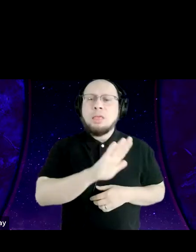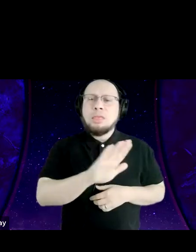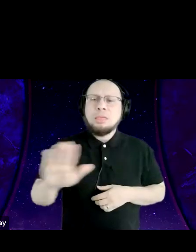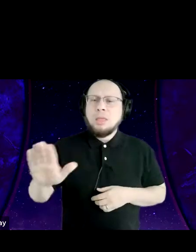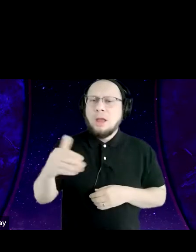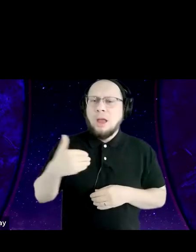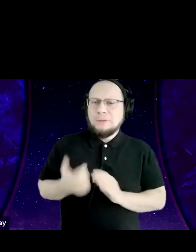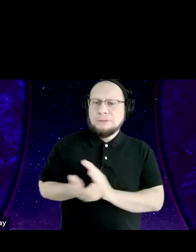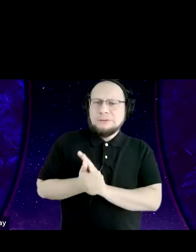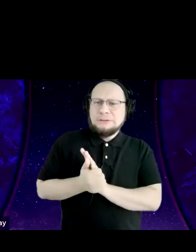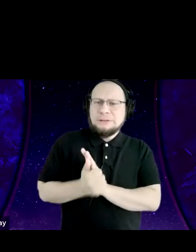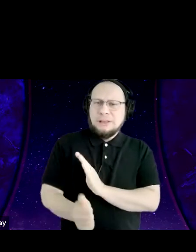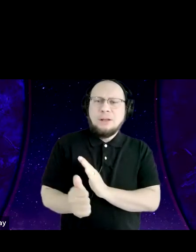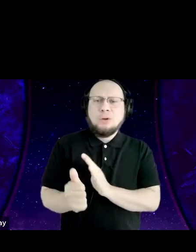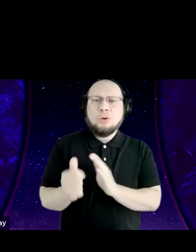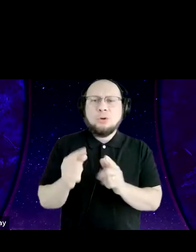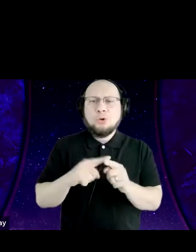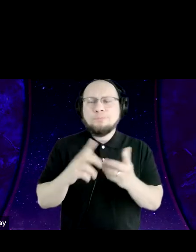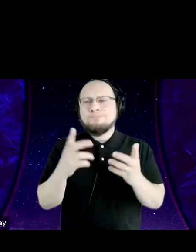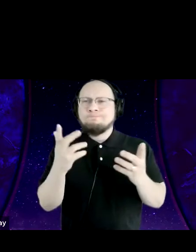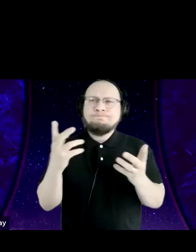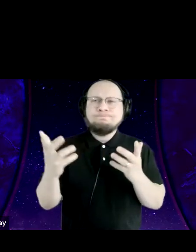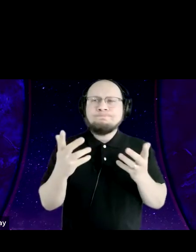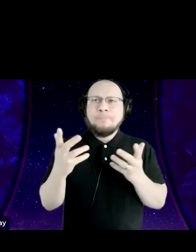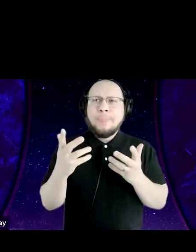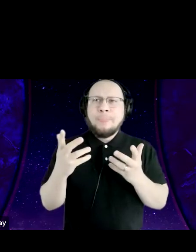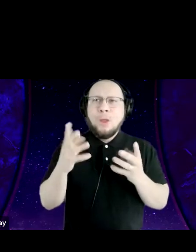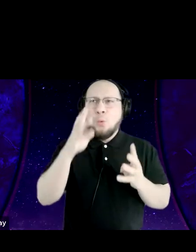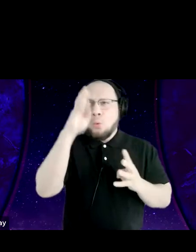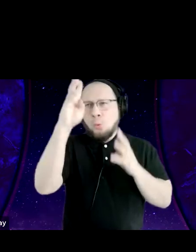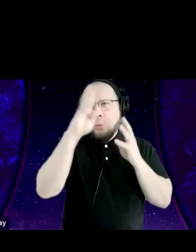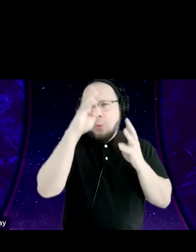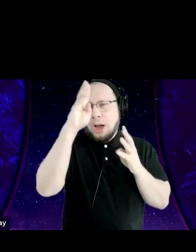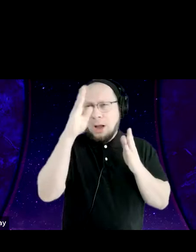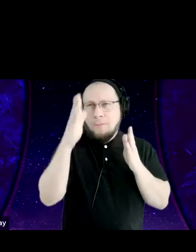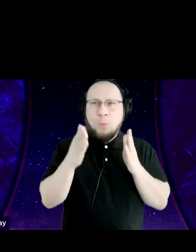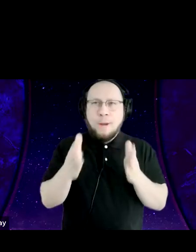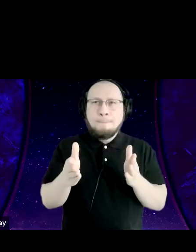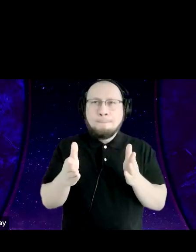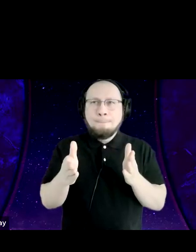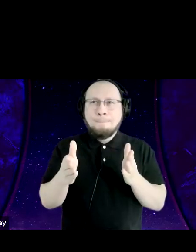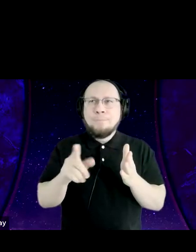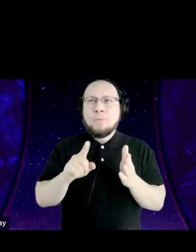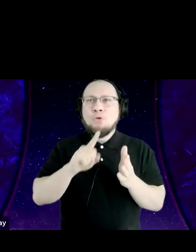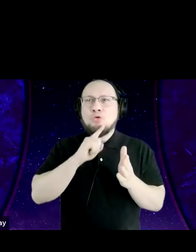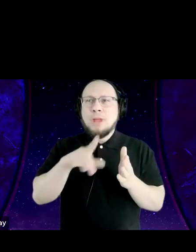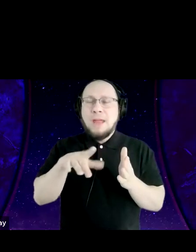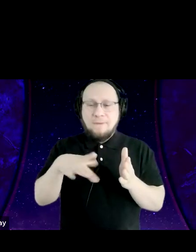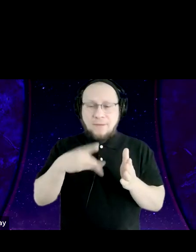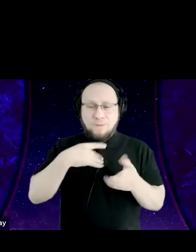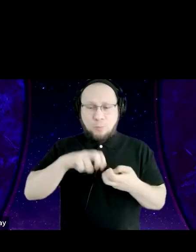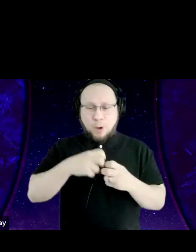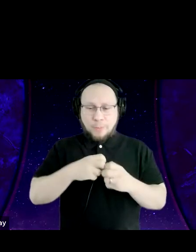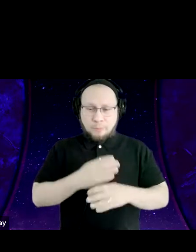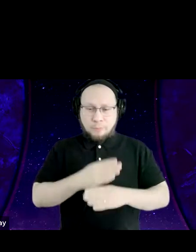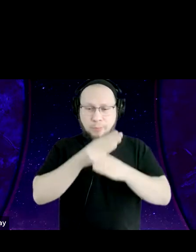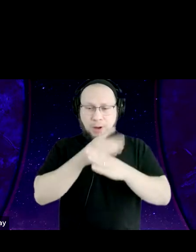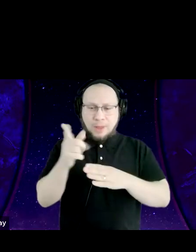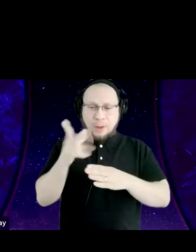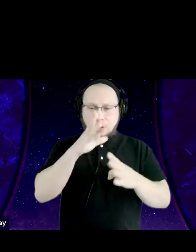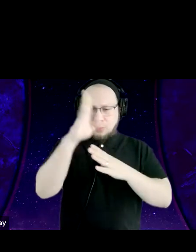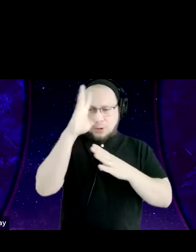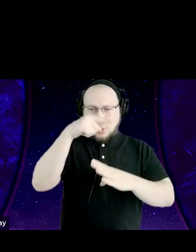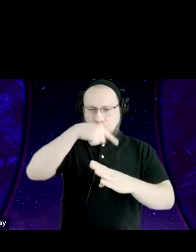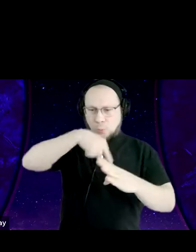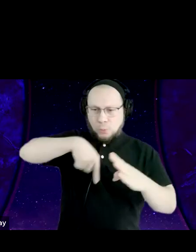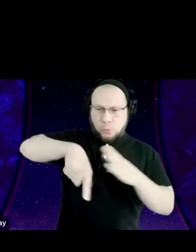to sort of creatively work around problems and to invent in